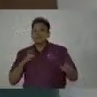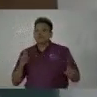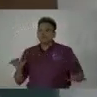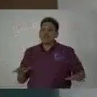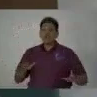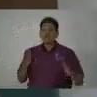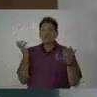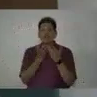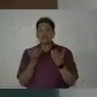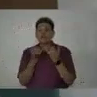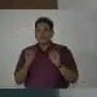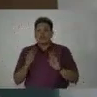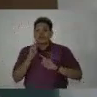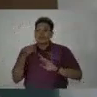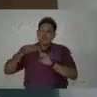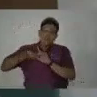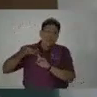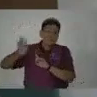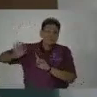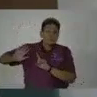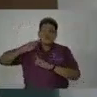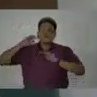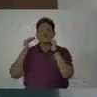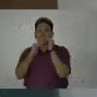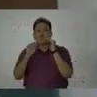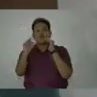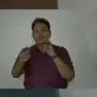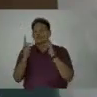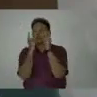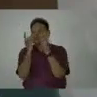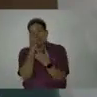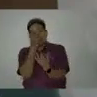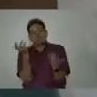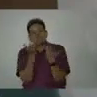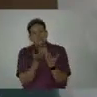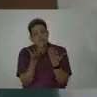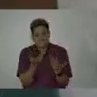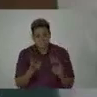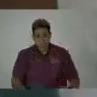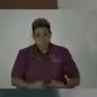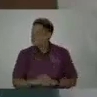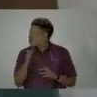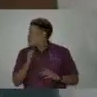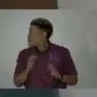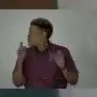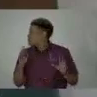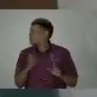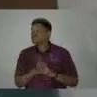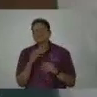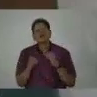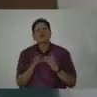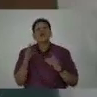act independently, impartially, fairly, and in the public's interest." Madam Speaker,